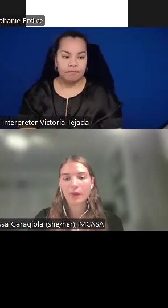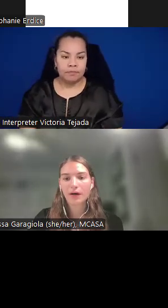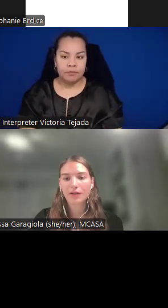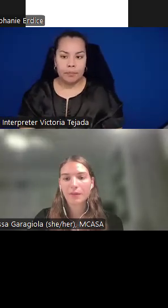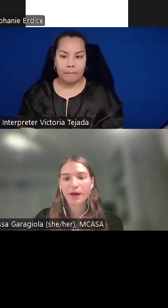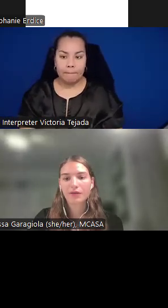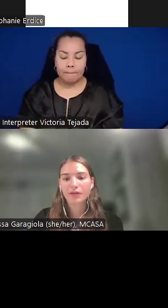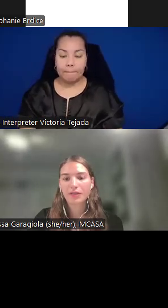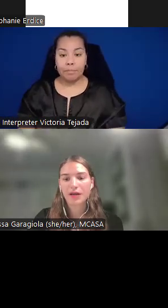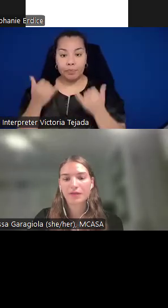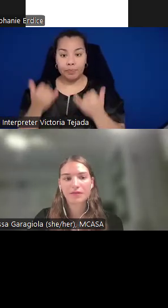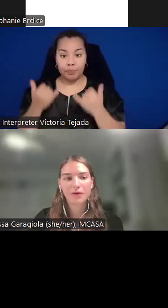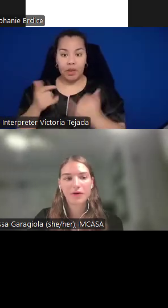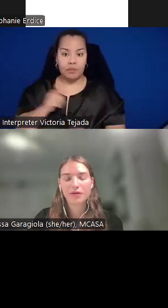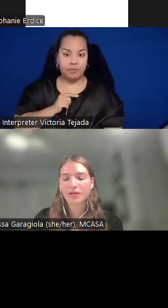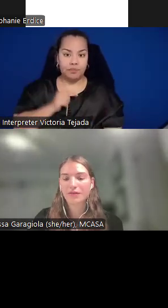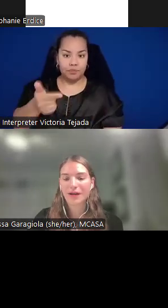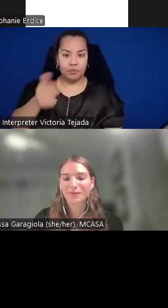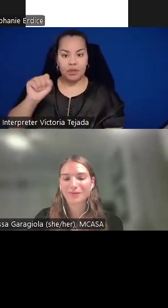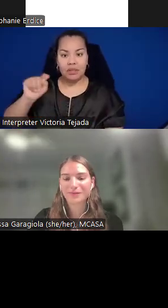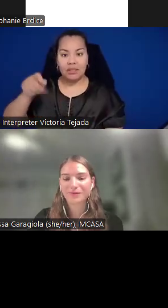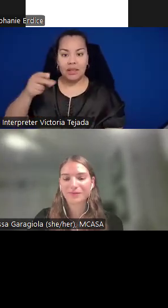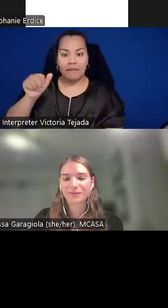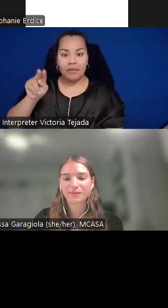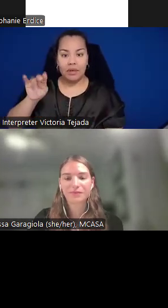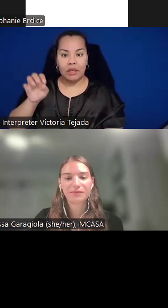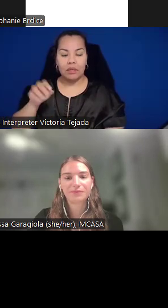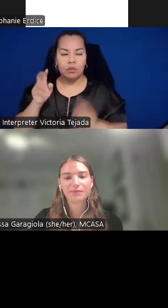And now I'll turn it back over to Stephanie for self-care.